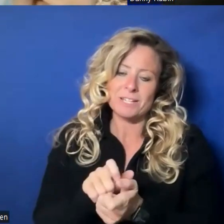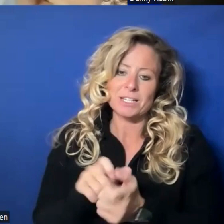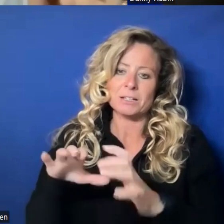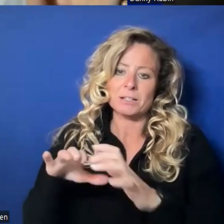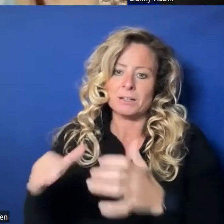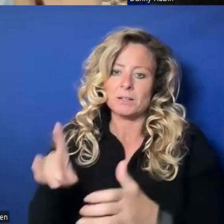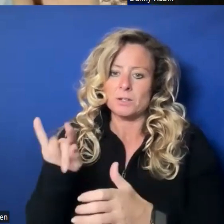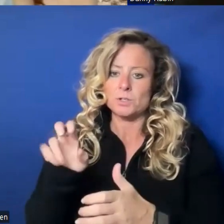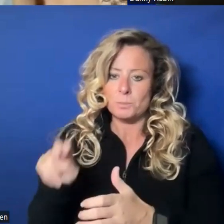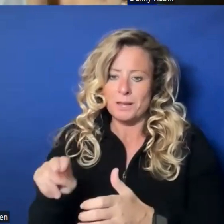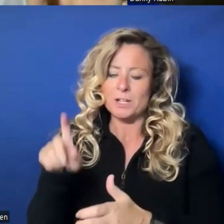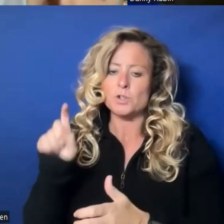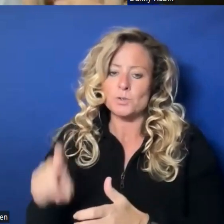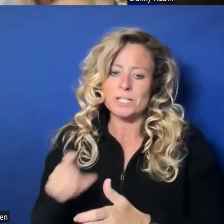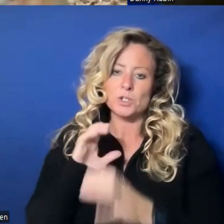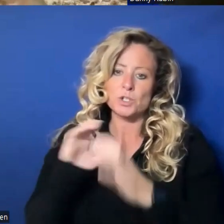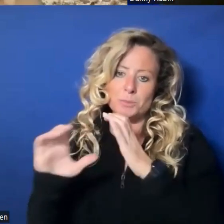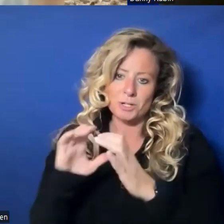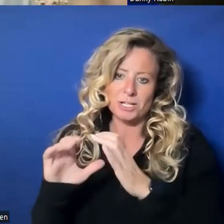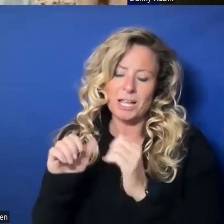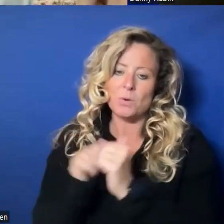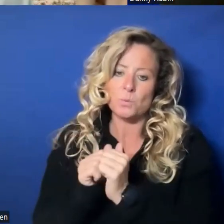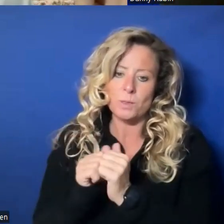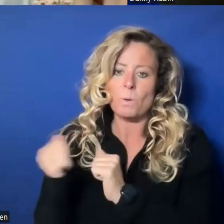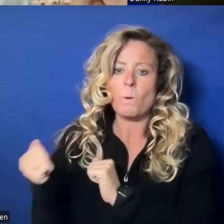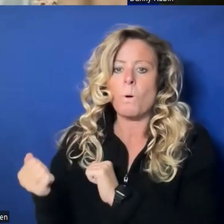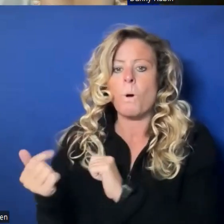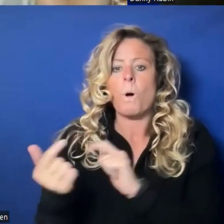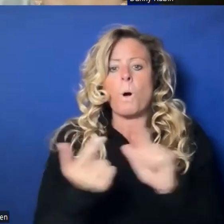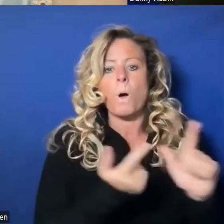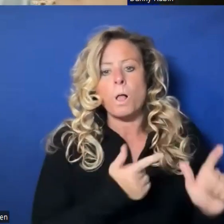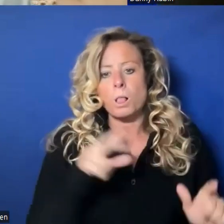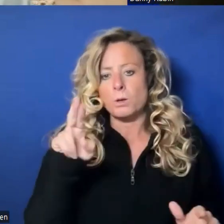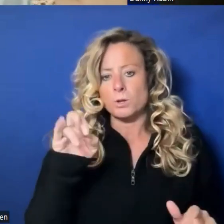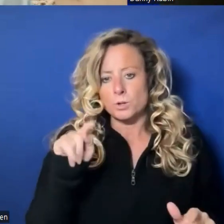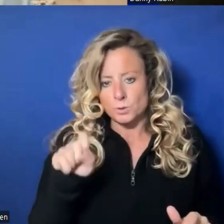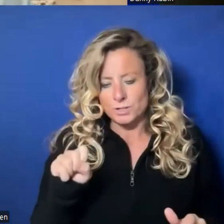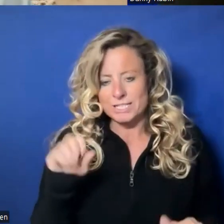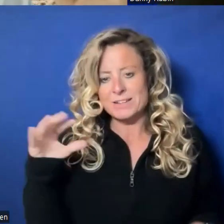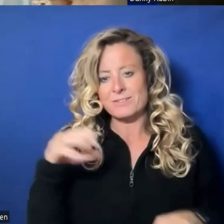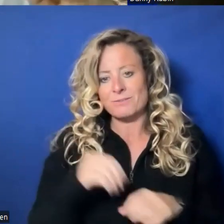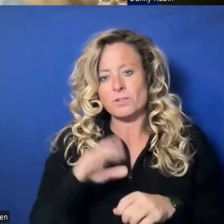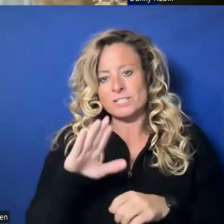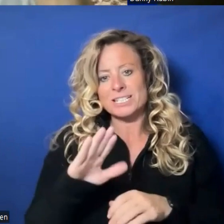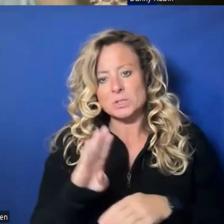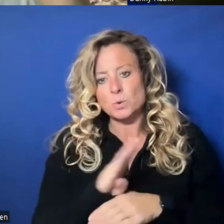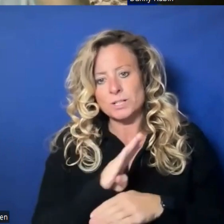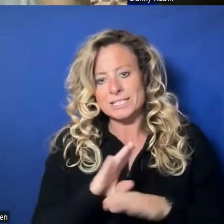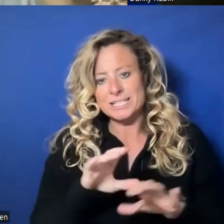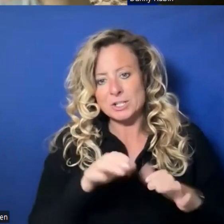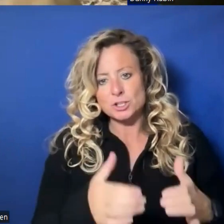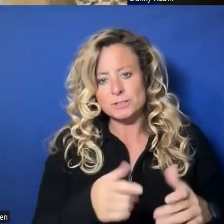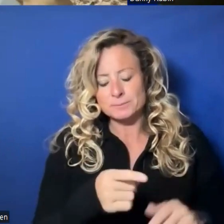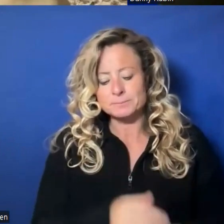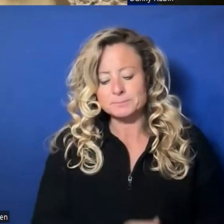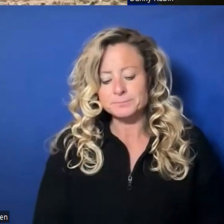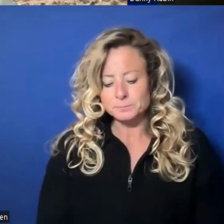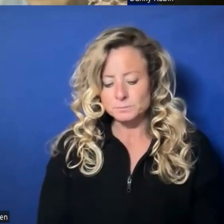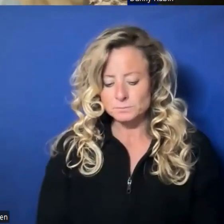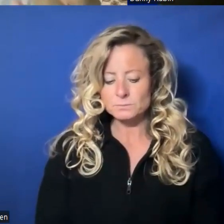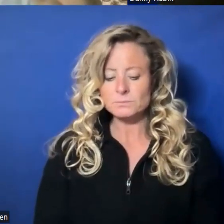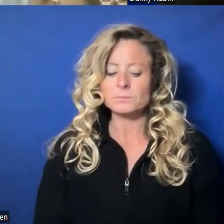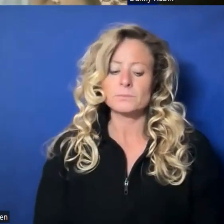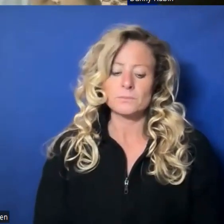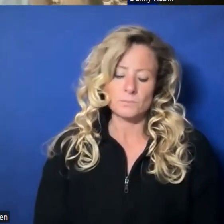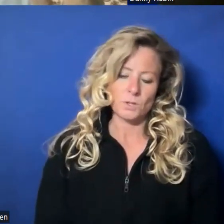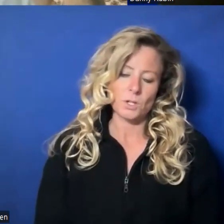You need to communicate with all units in his organization to